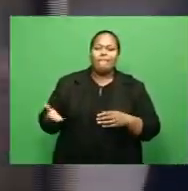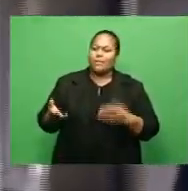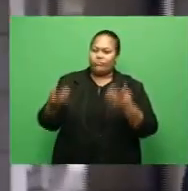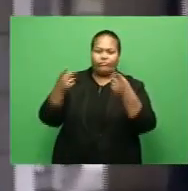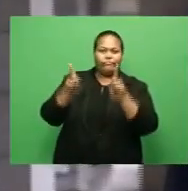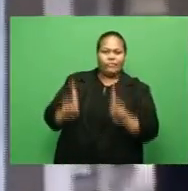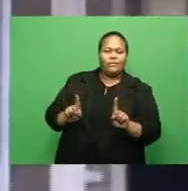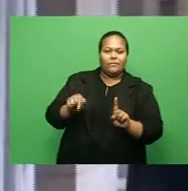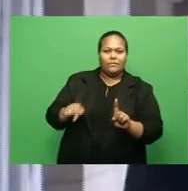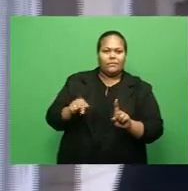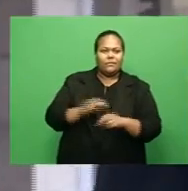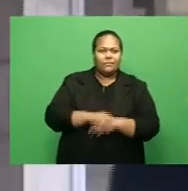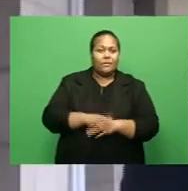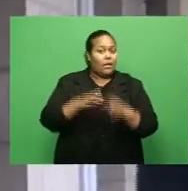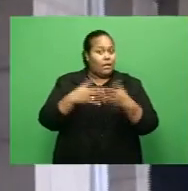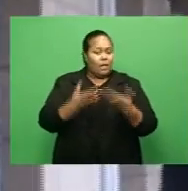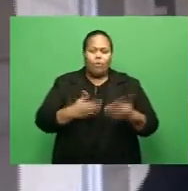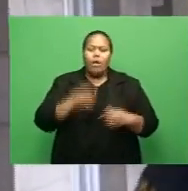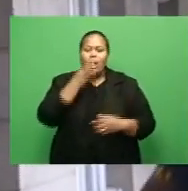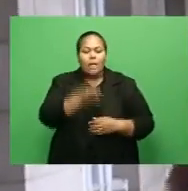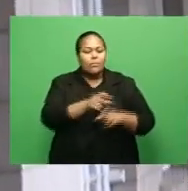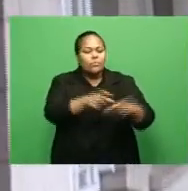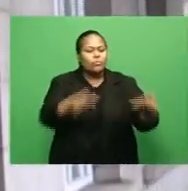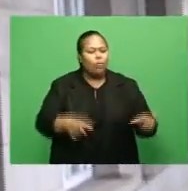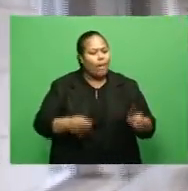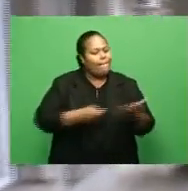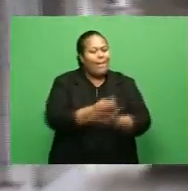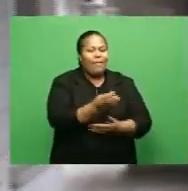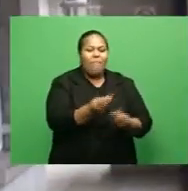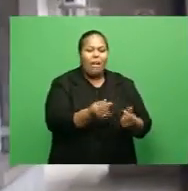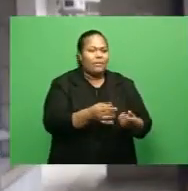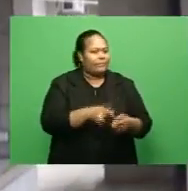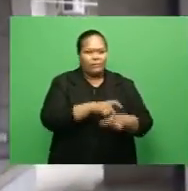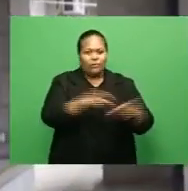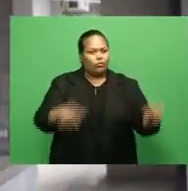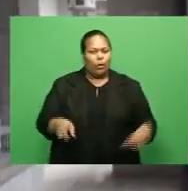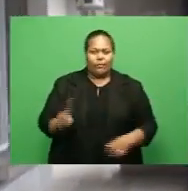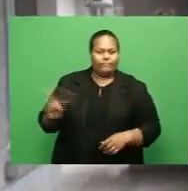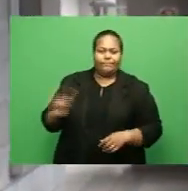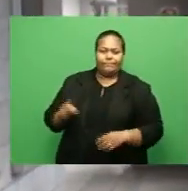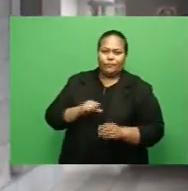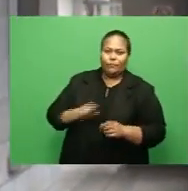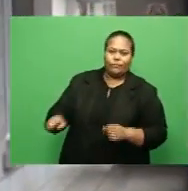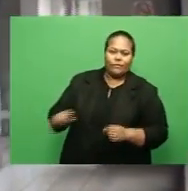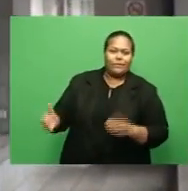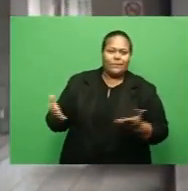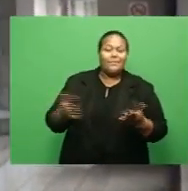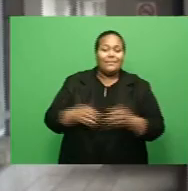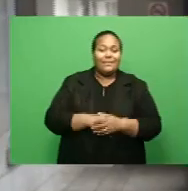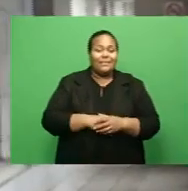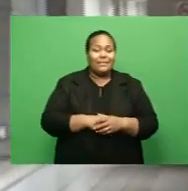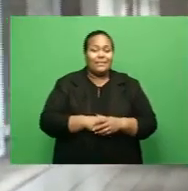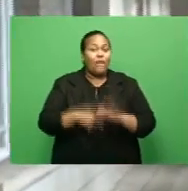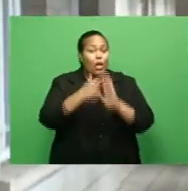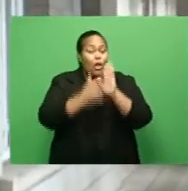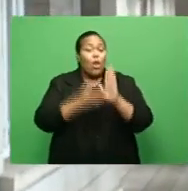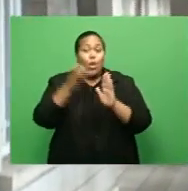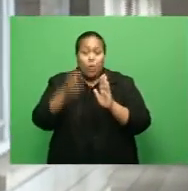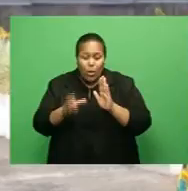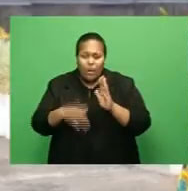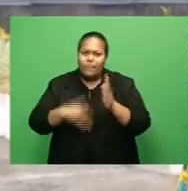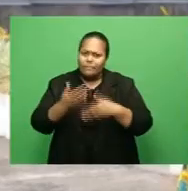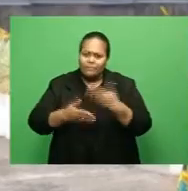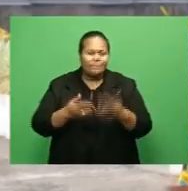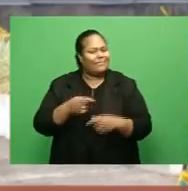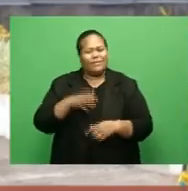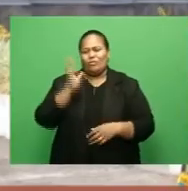bail application which was denied by the High Court. The state lawyer objected to the bail application because the allegation against Koroi is